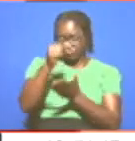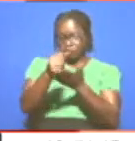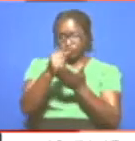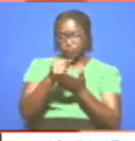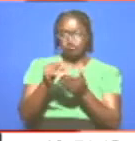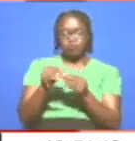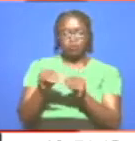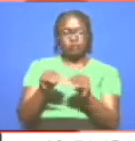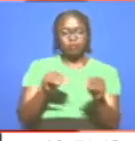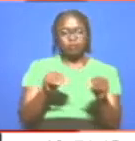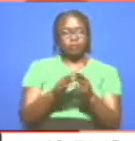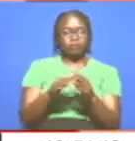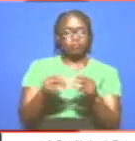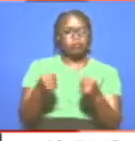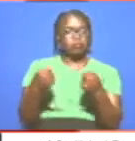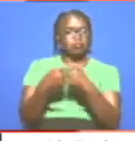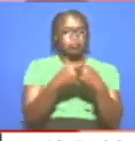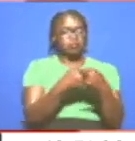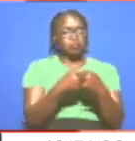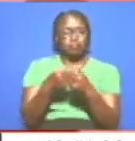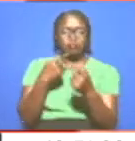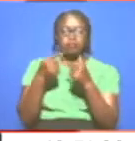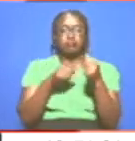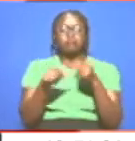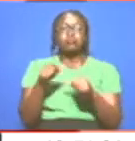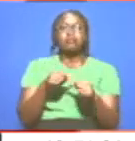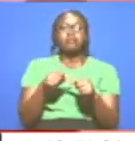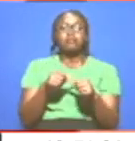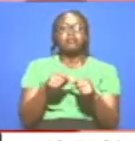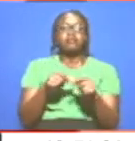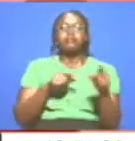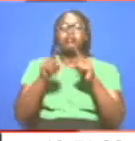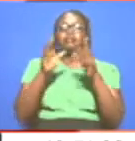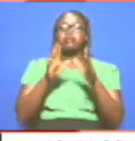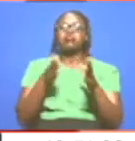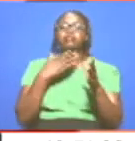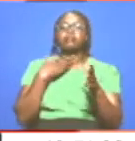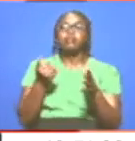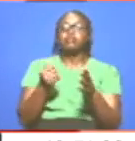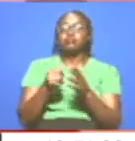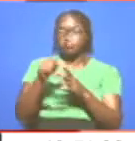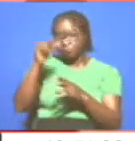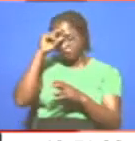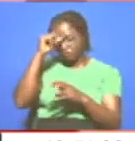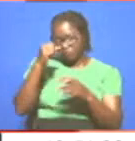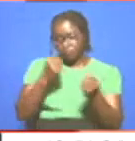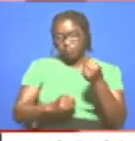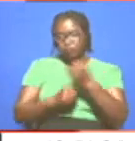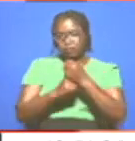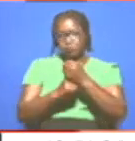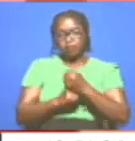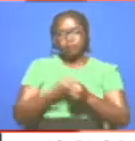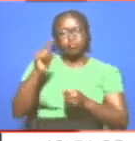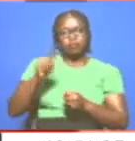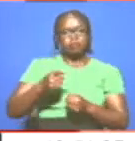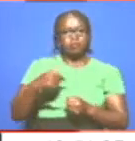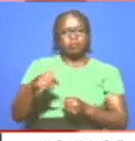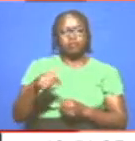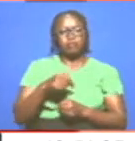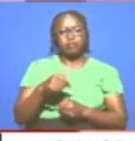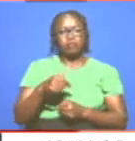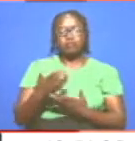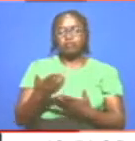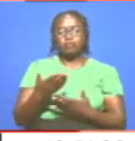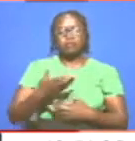this tournament that you're talking about, we'll need foreigners to come here. The government must support us for us to hold these